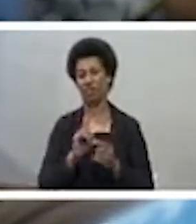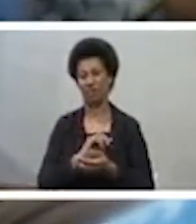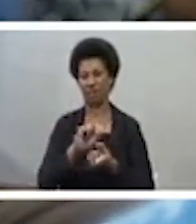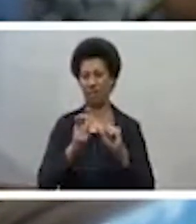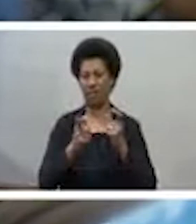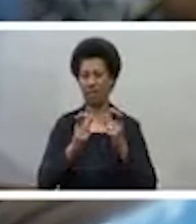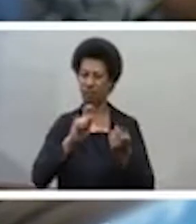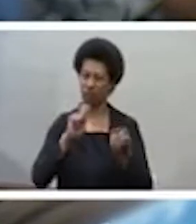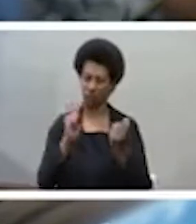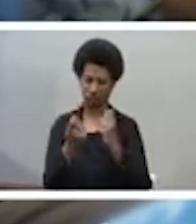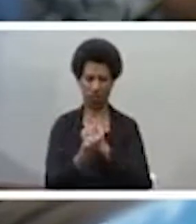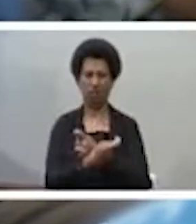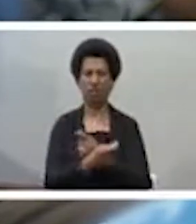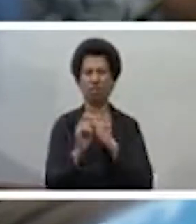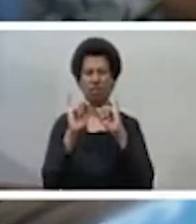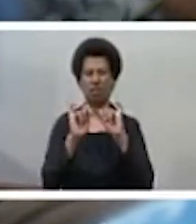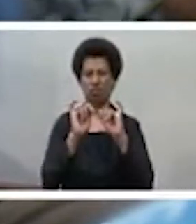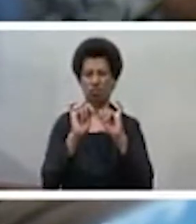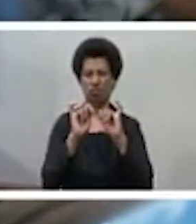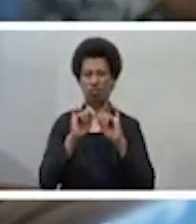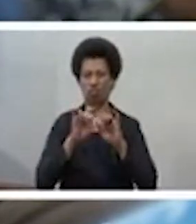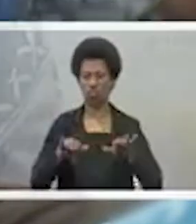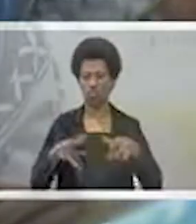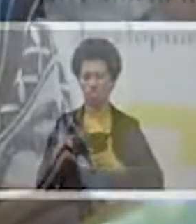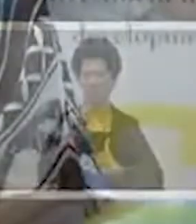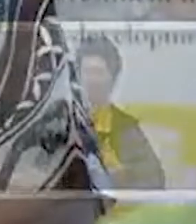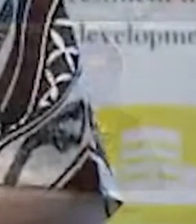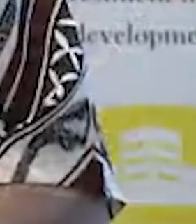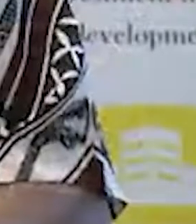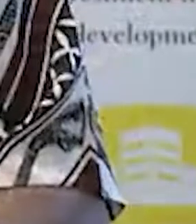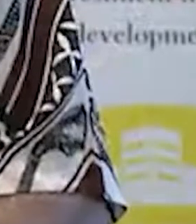will be an issue our children inherit, even